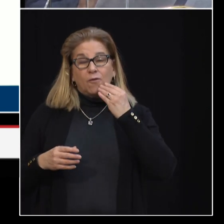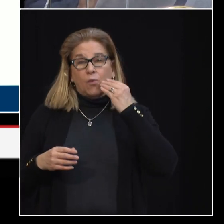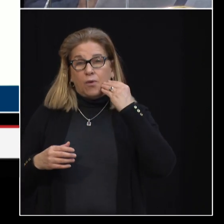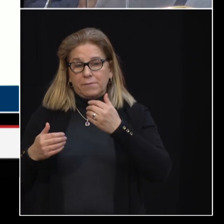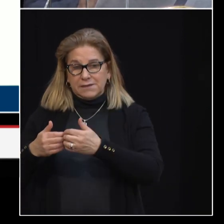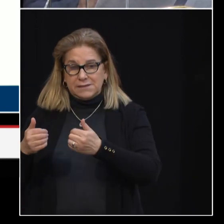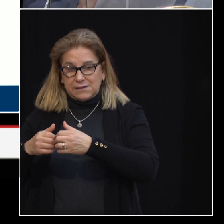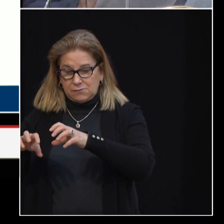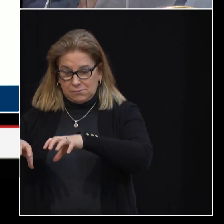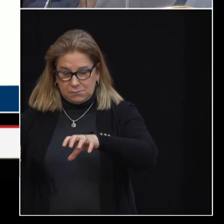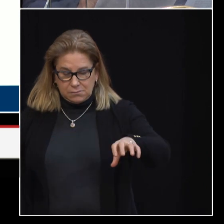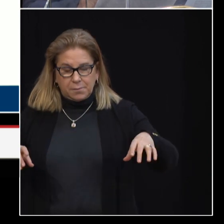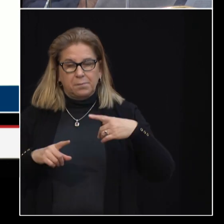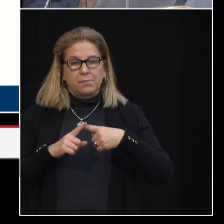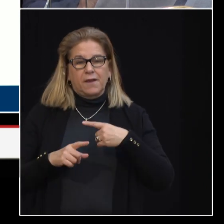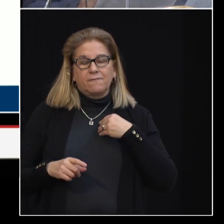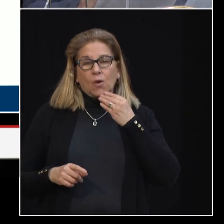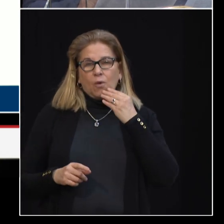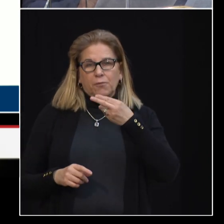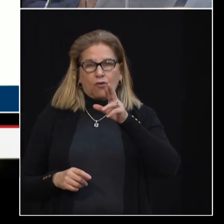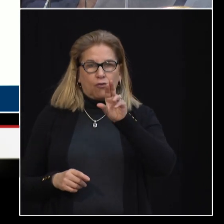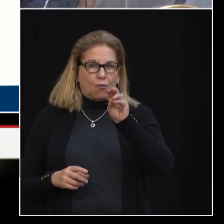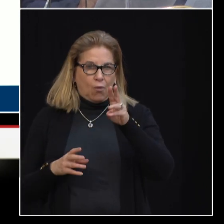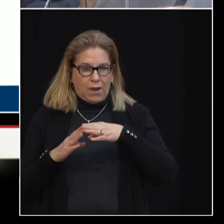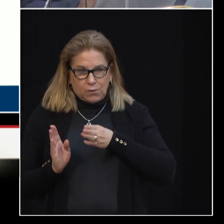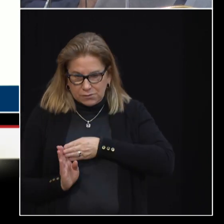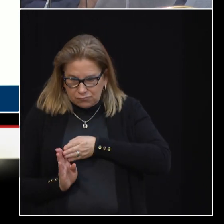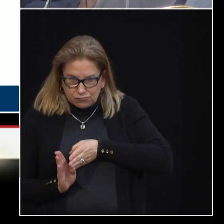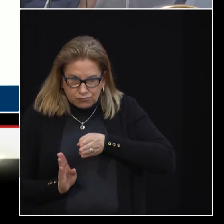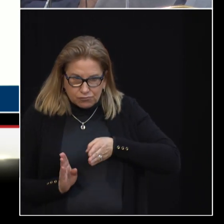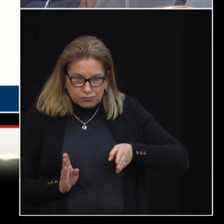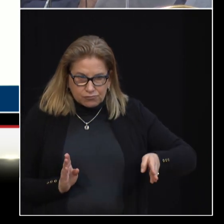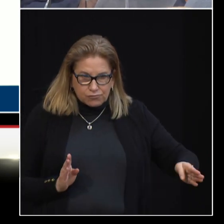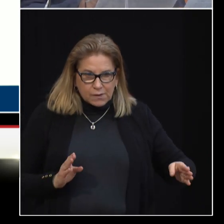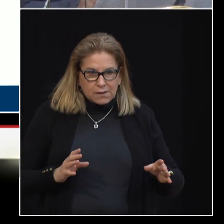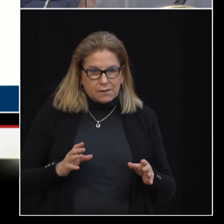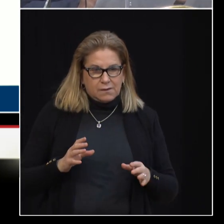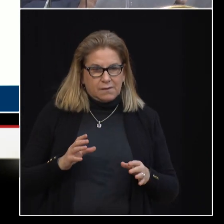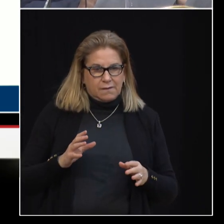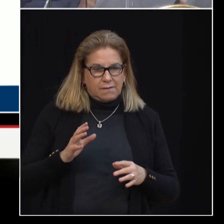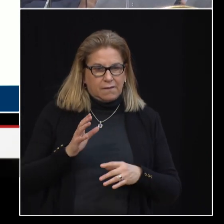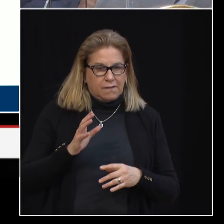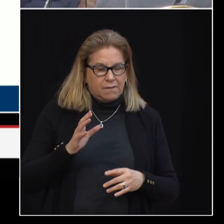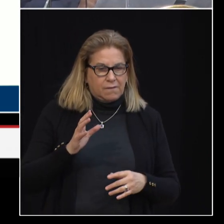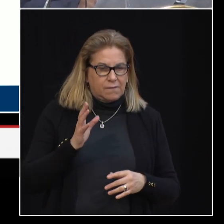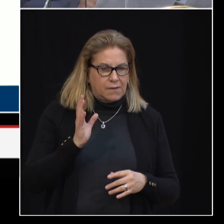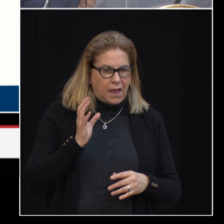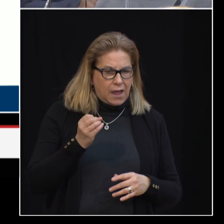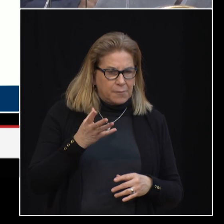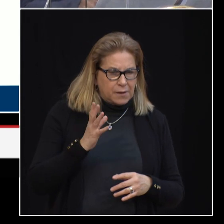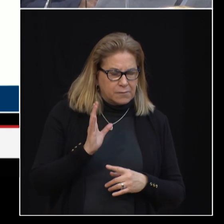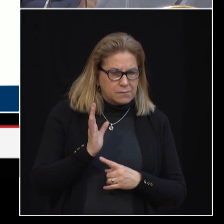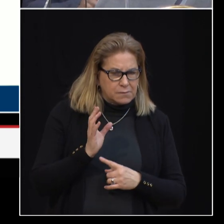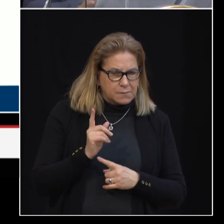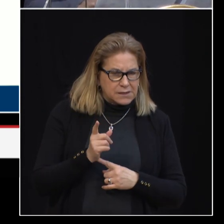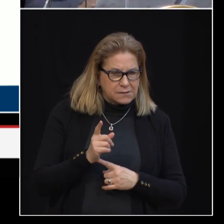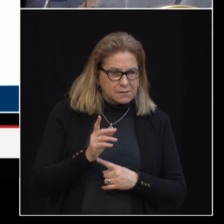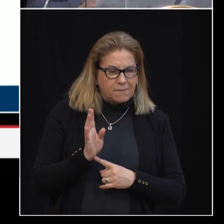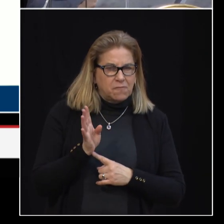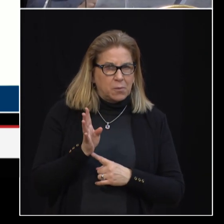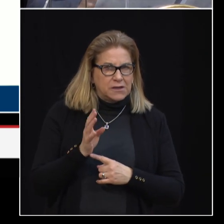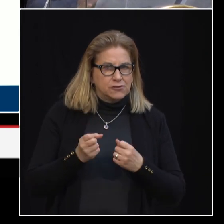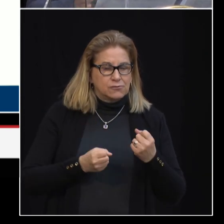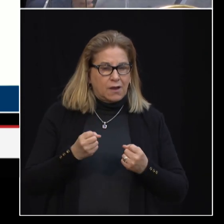a 5-minute drive from Fort DuPont Park and is right up the street from the J.W. King Senior Center. These 3 large